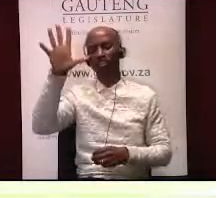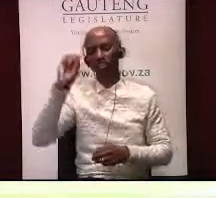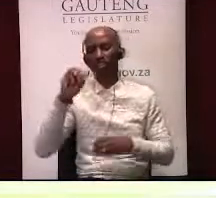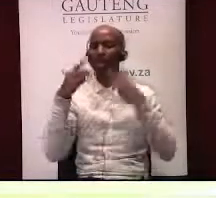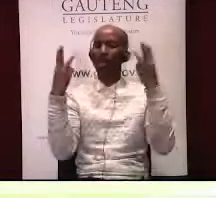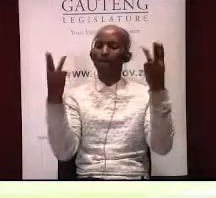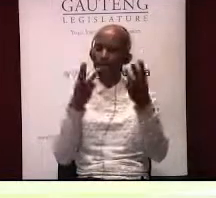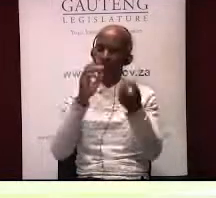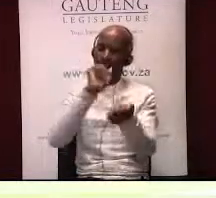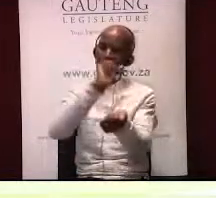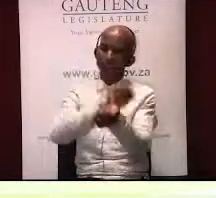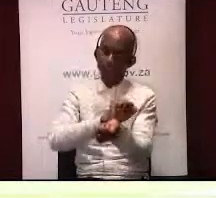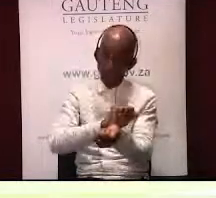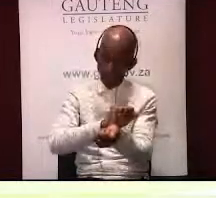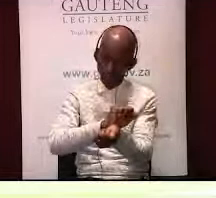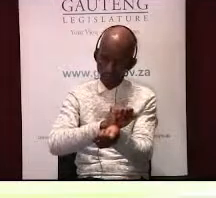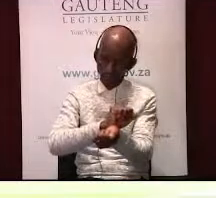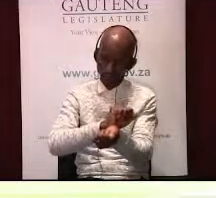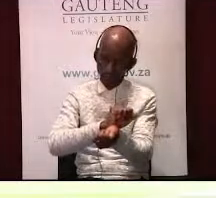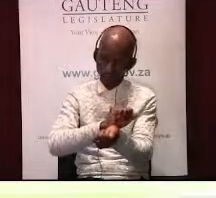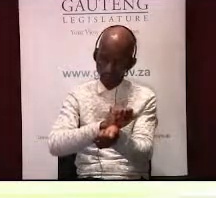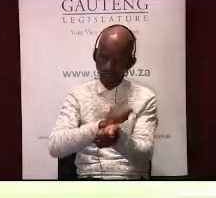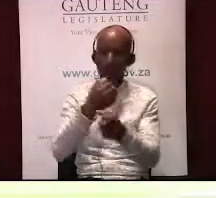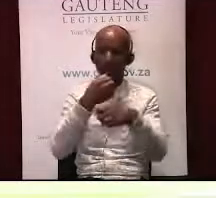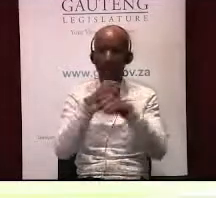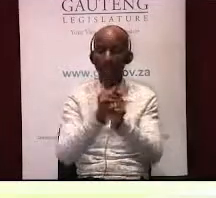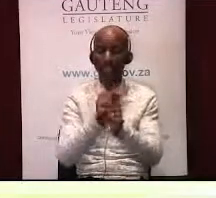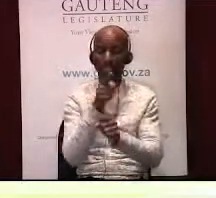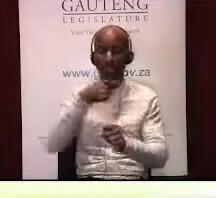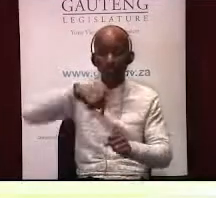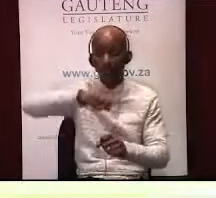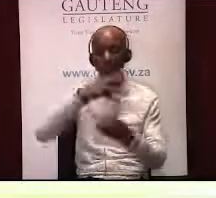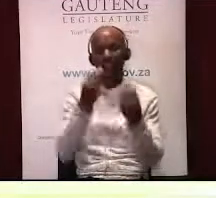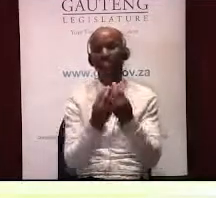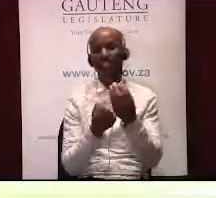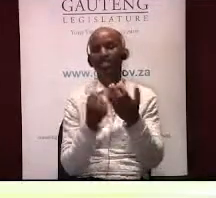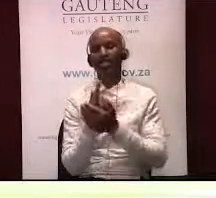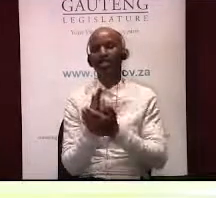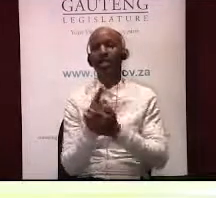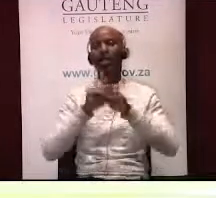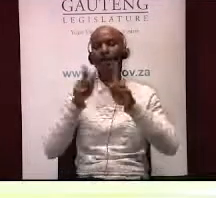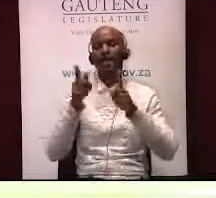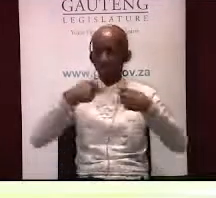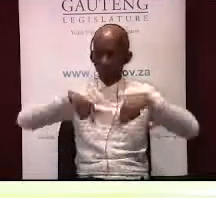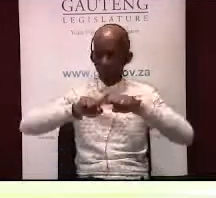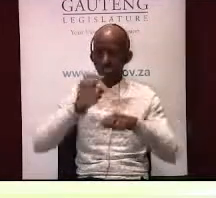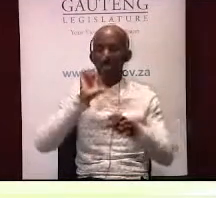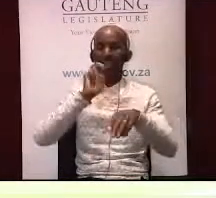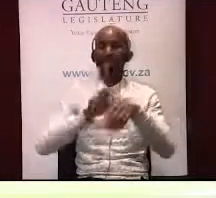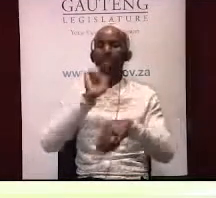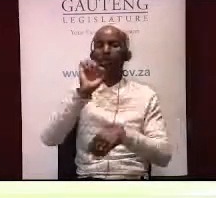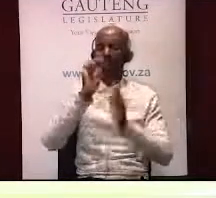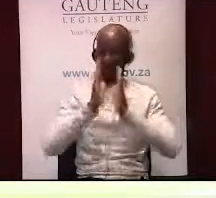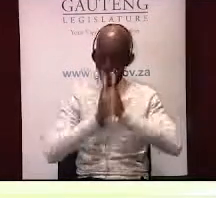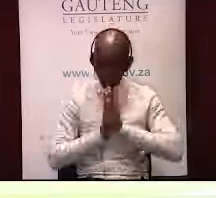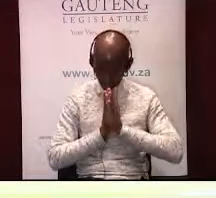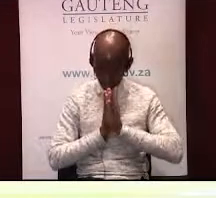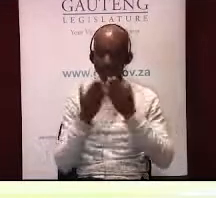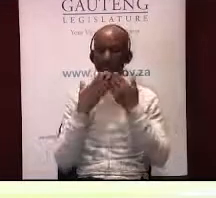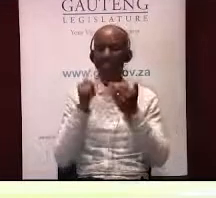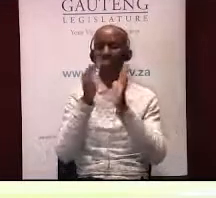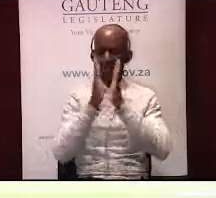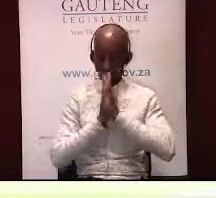people arrested, causing all the havoc. But we need your prayers. We need you to